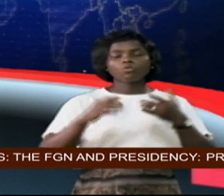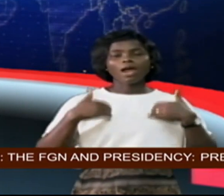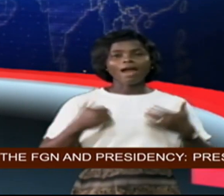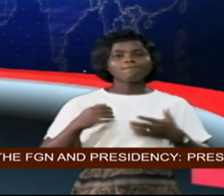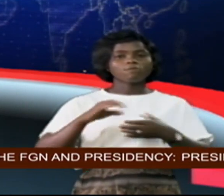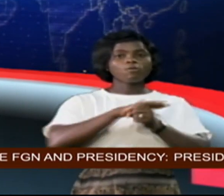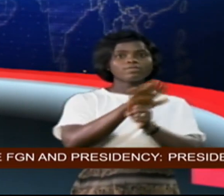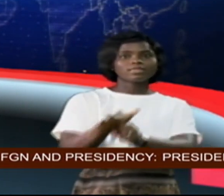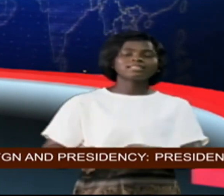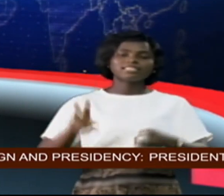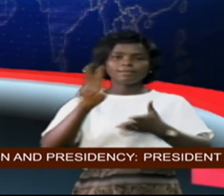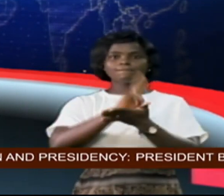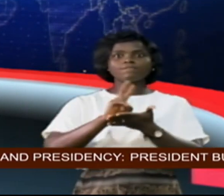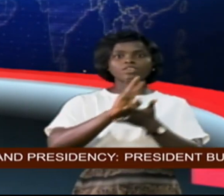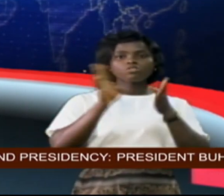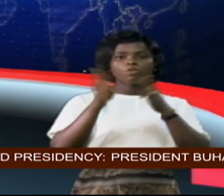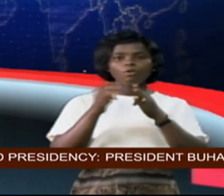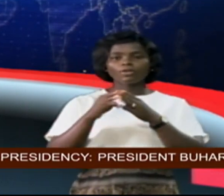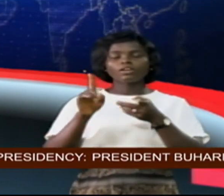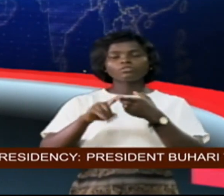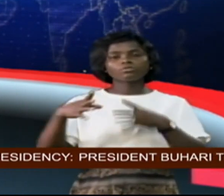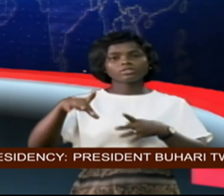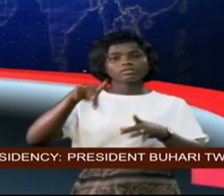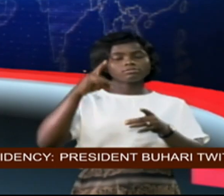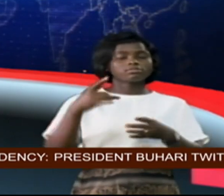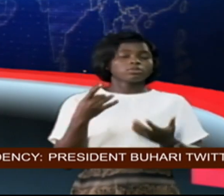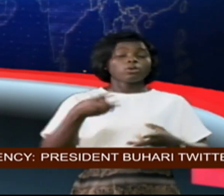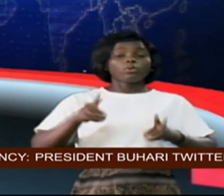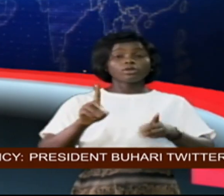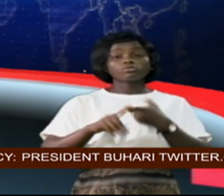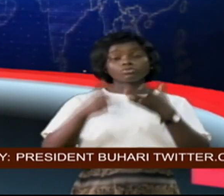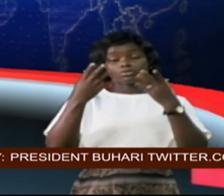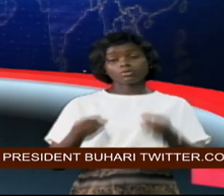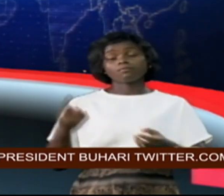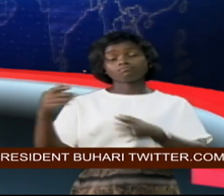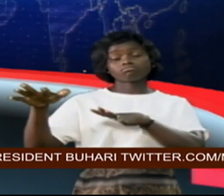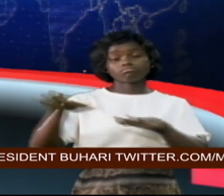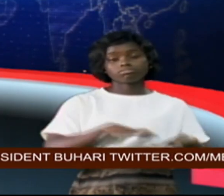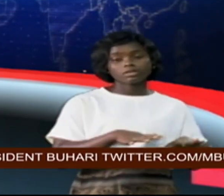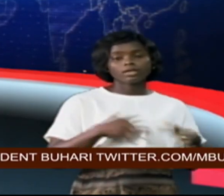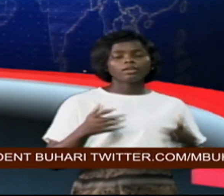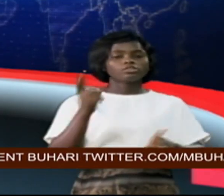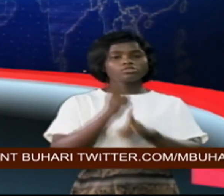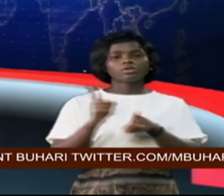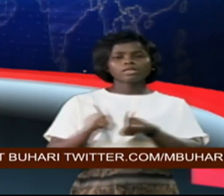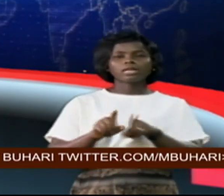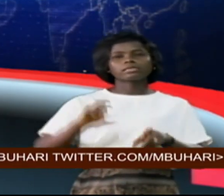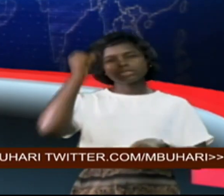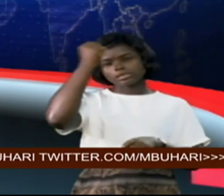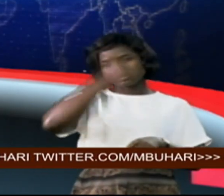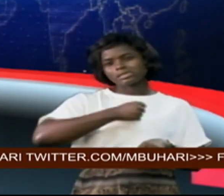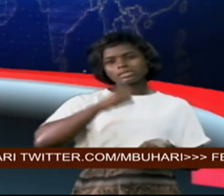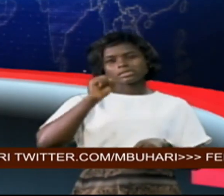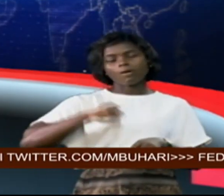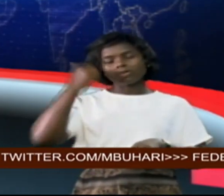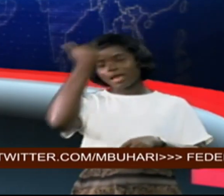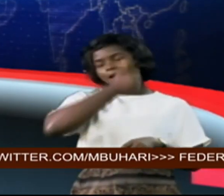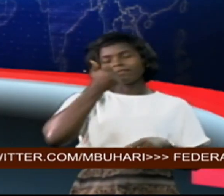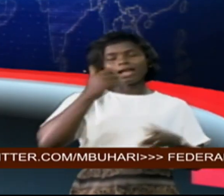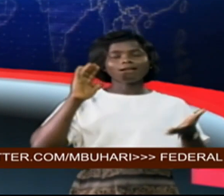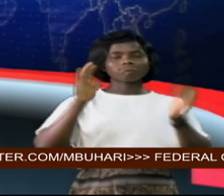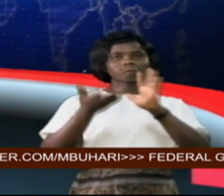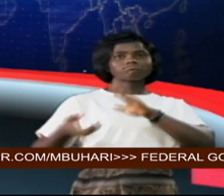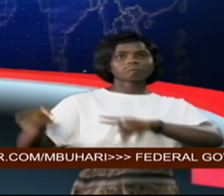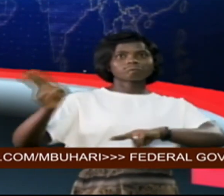video conference to fashion ways of tackling the pandemic. Just as South Africa faces a high risk of surging